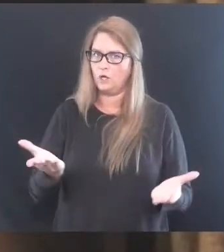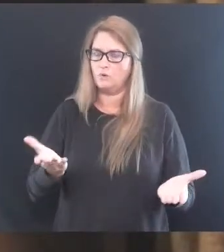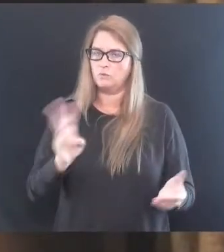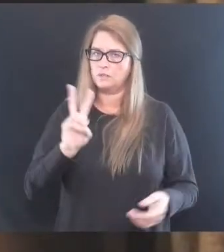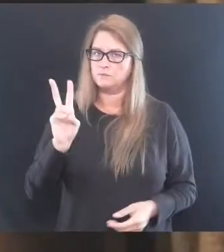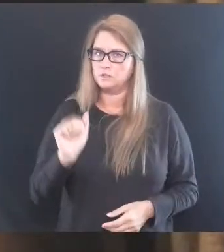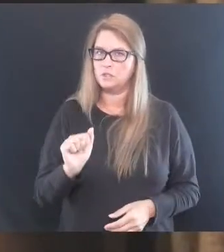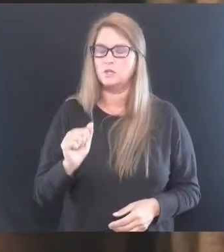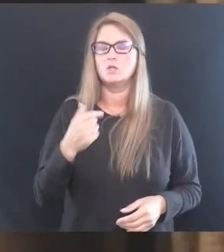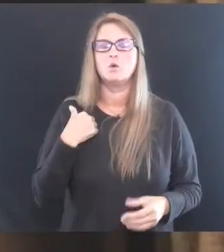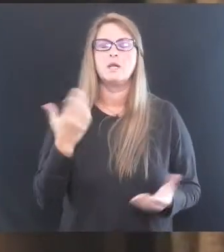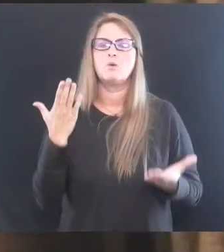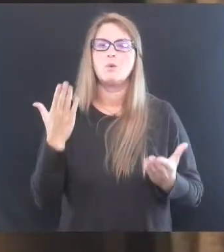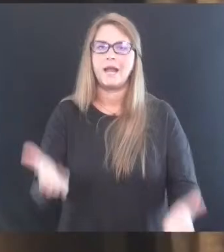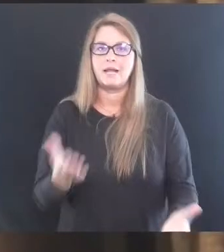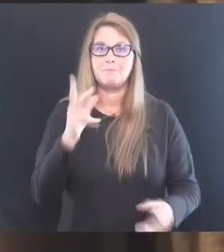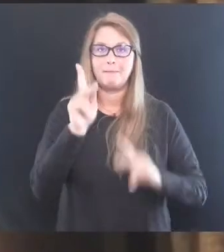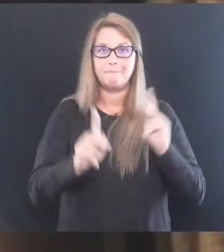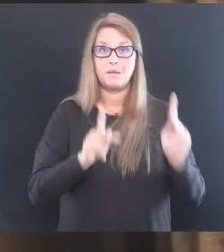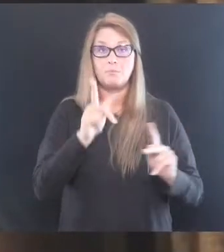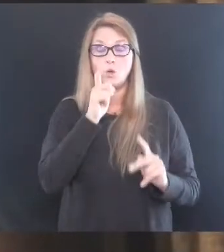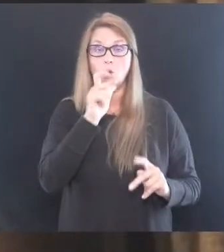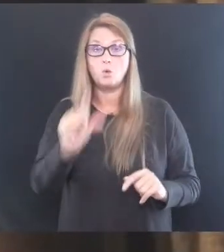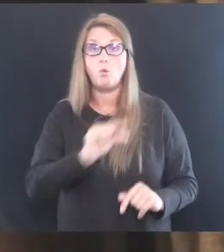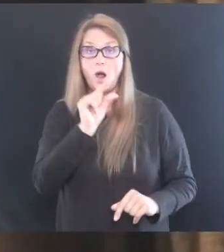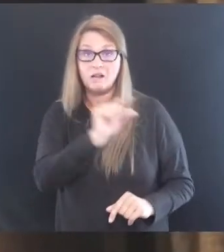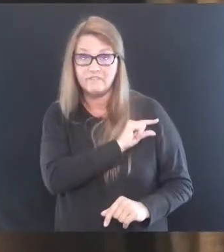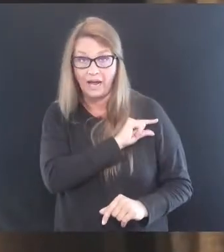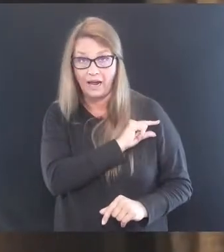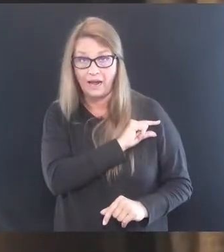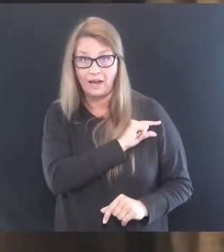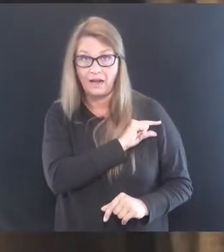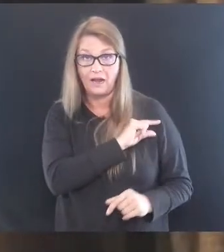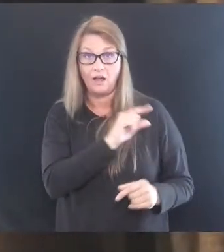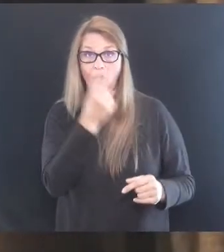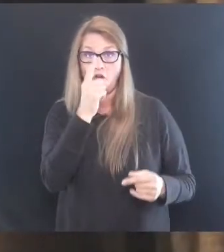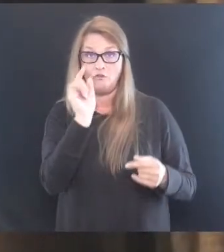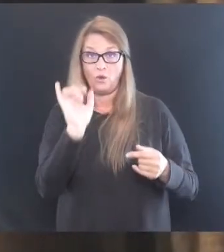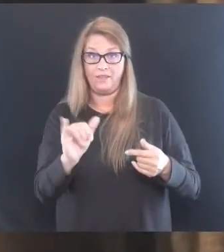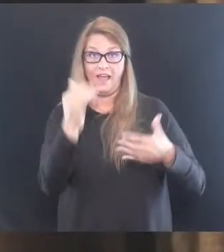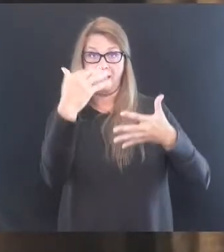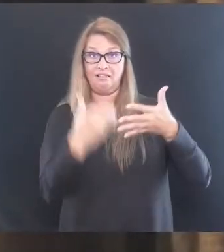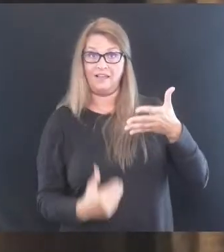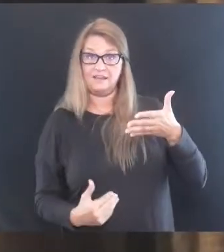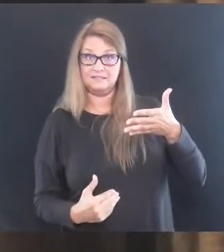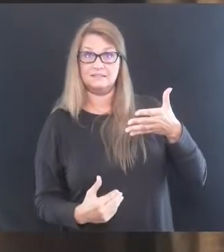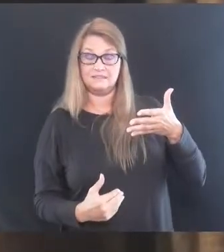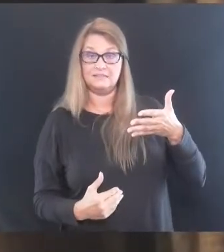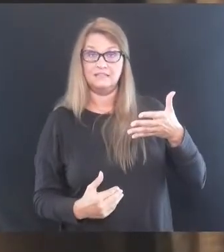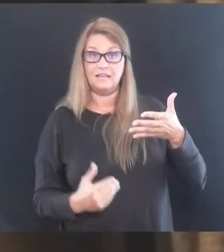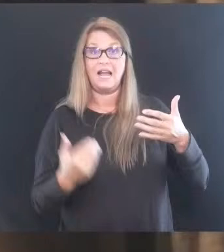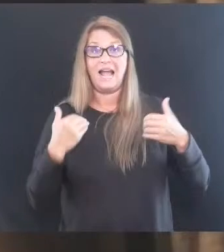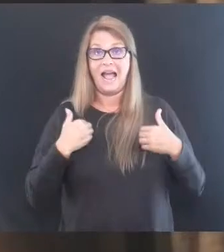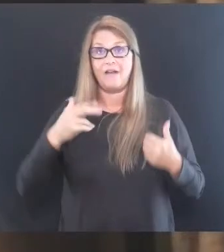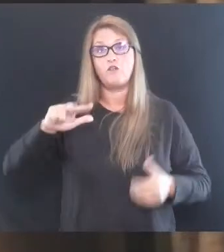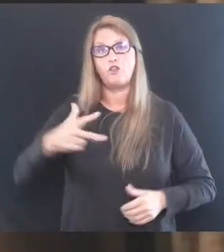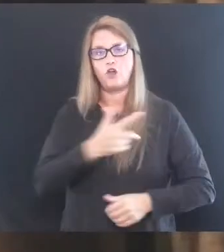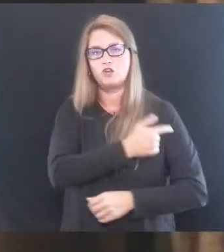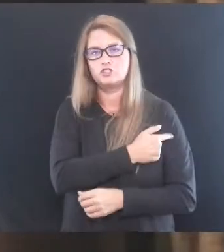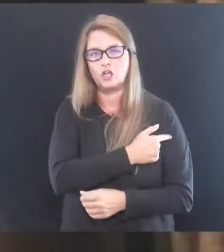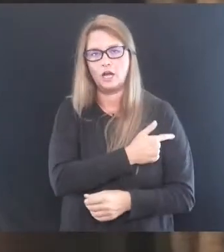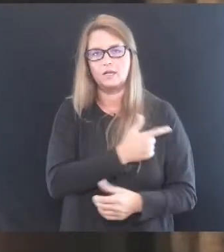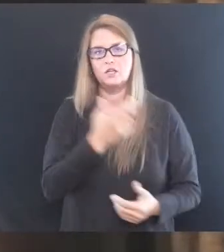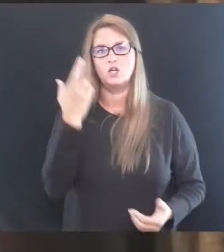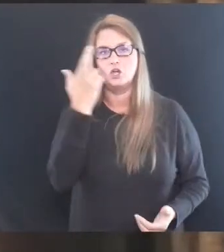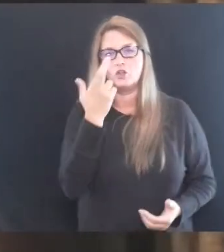much recommend for people who do qualify for those criteria that they do consider getting boosted. The reason